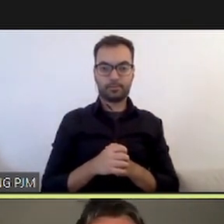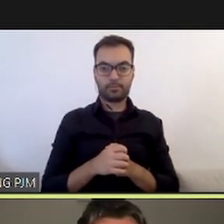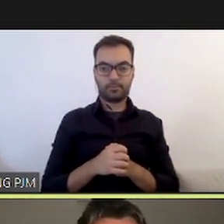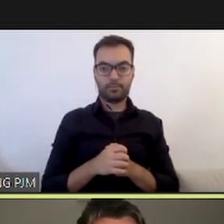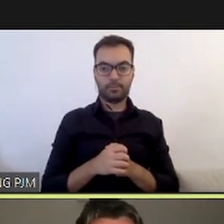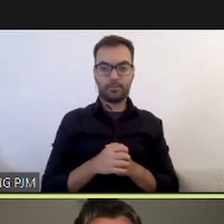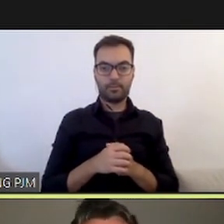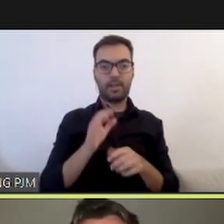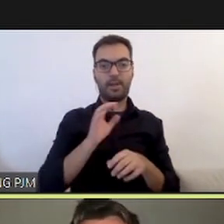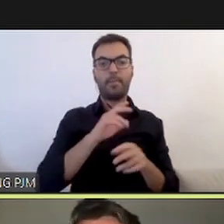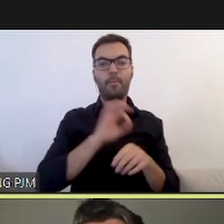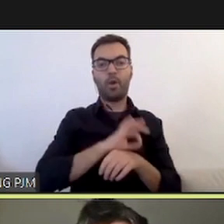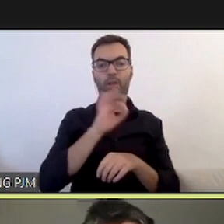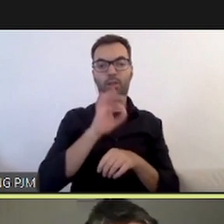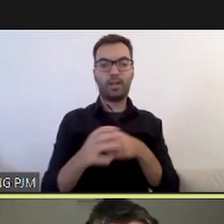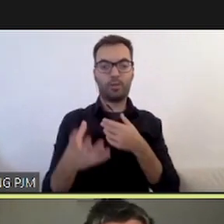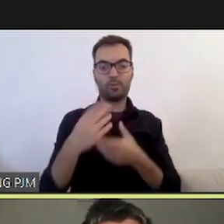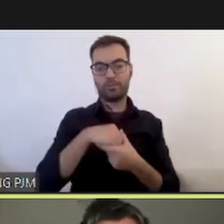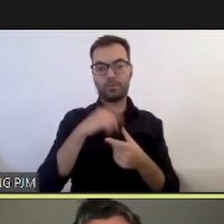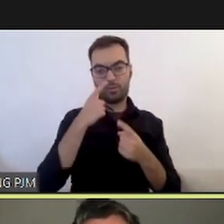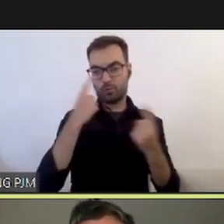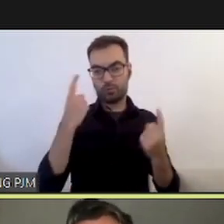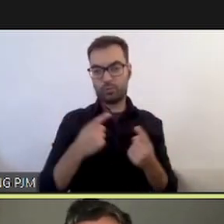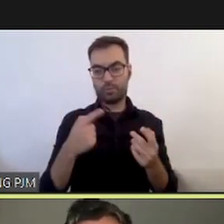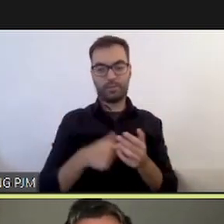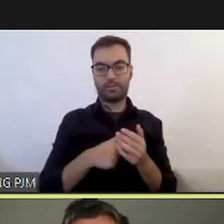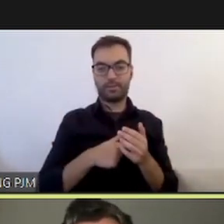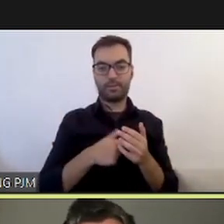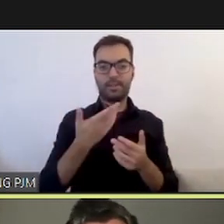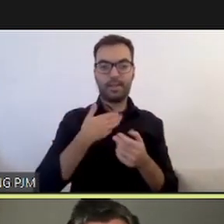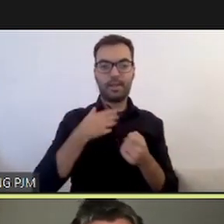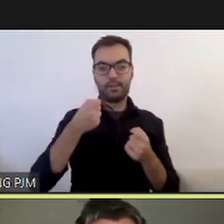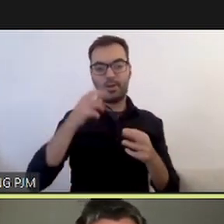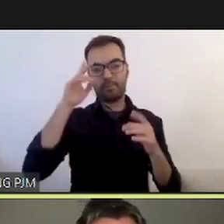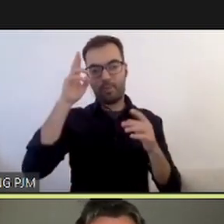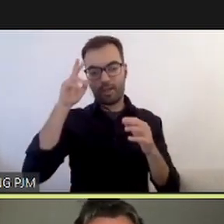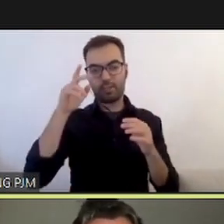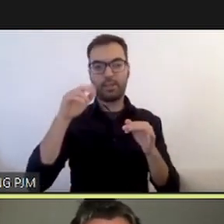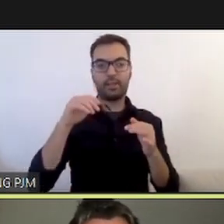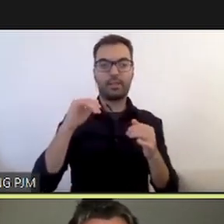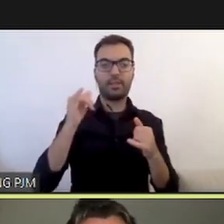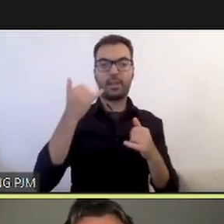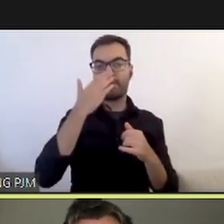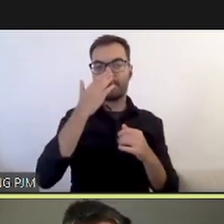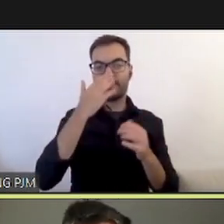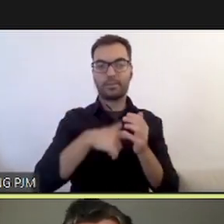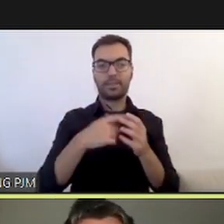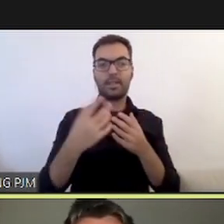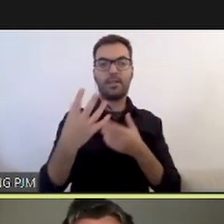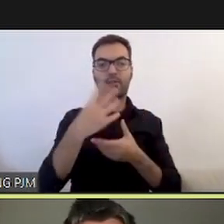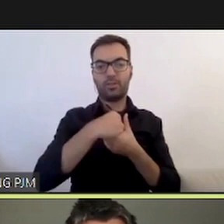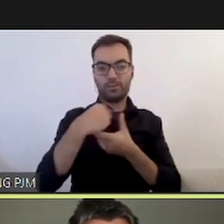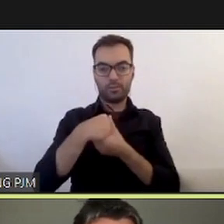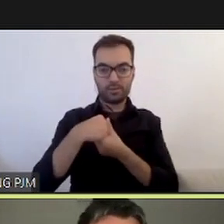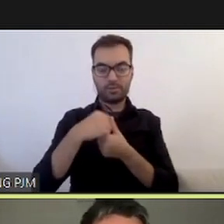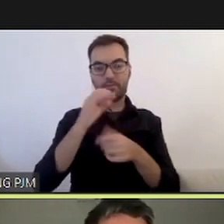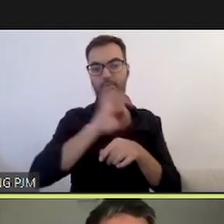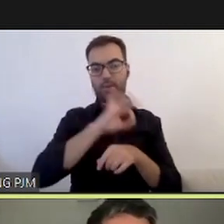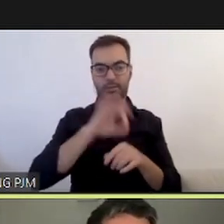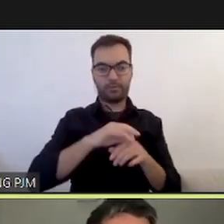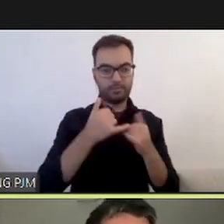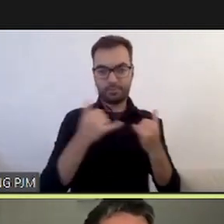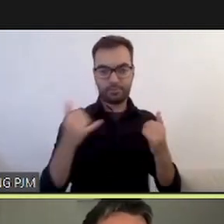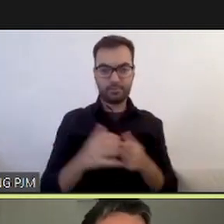Inclusive design. So it's really fantastic at giving you a little bit overview about inclusive design,